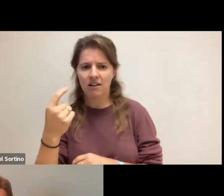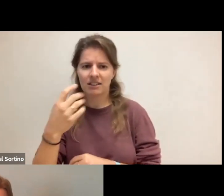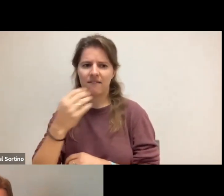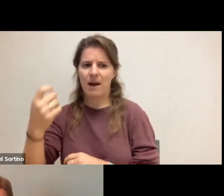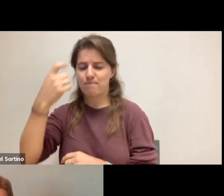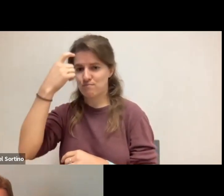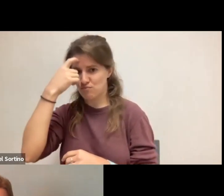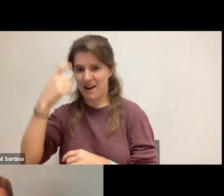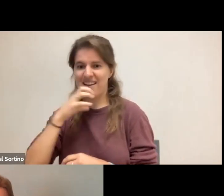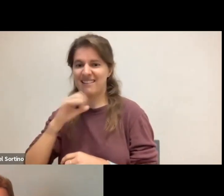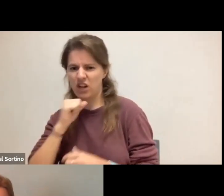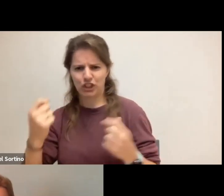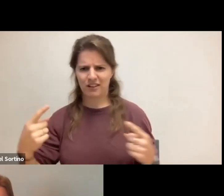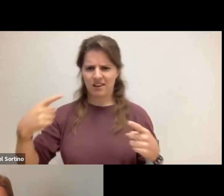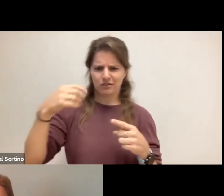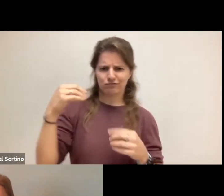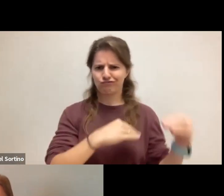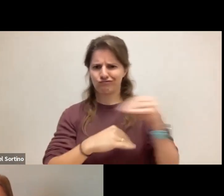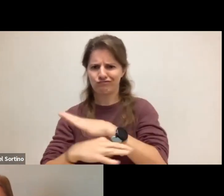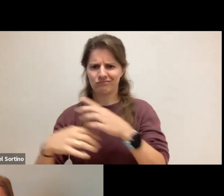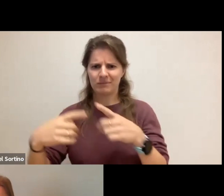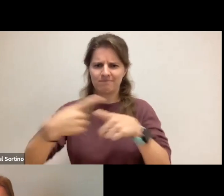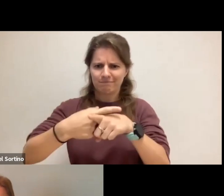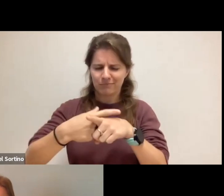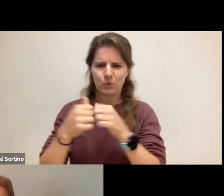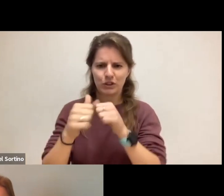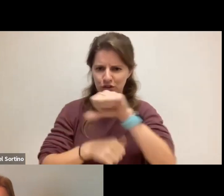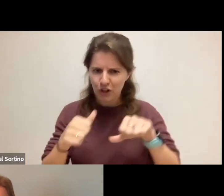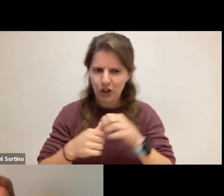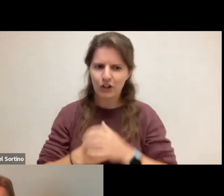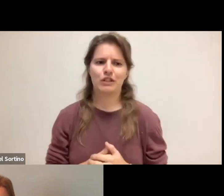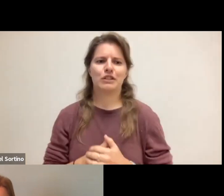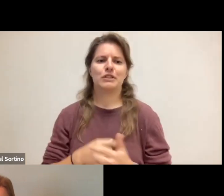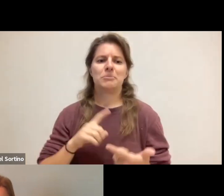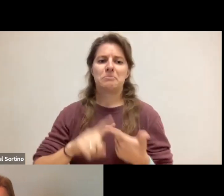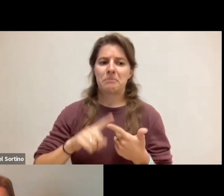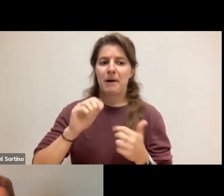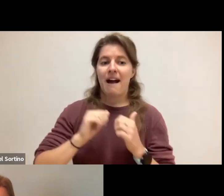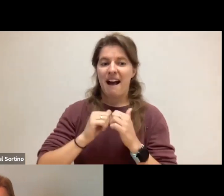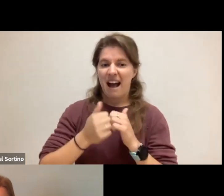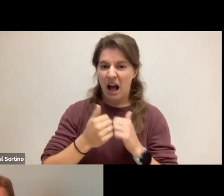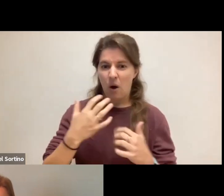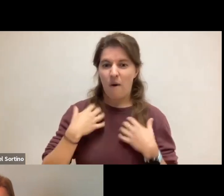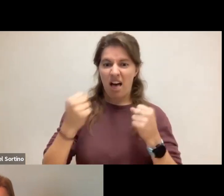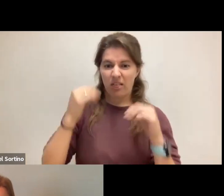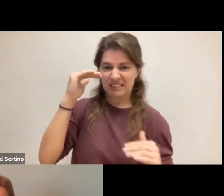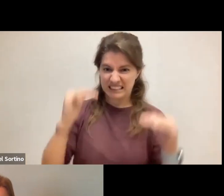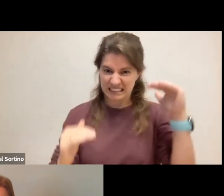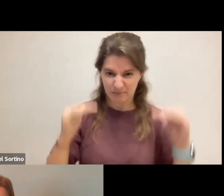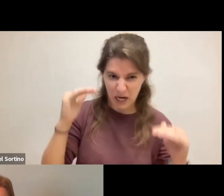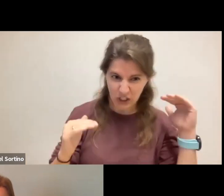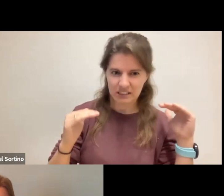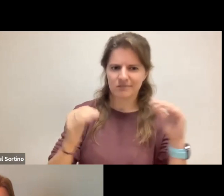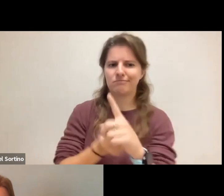including how depression, cognitive, and the aging process all align and interact with one